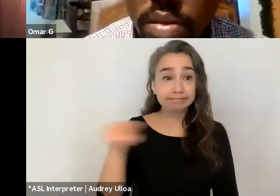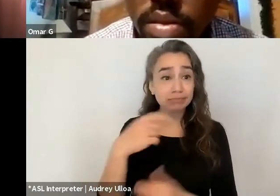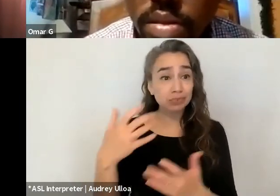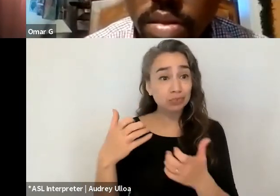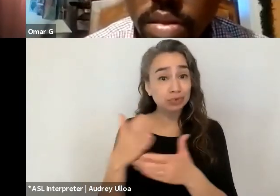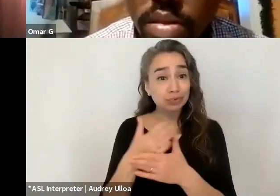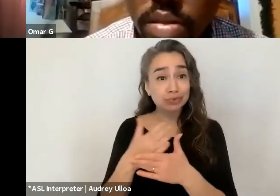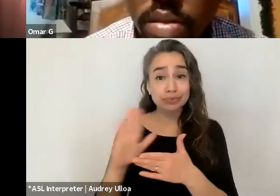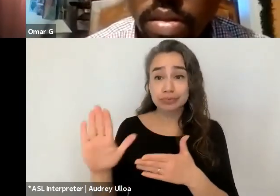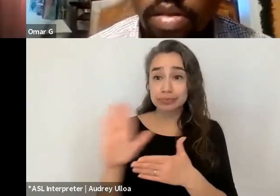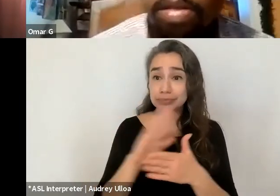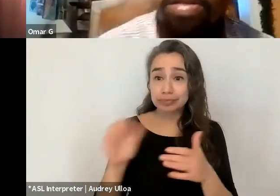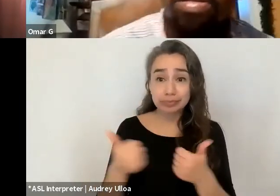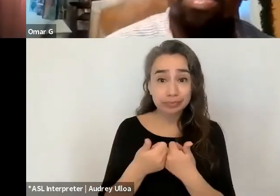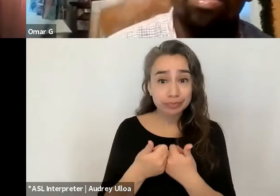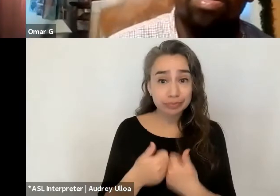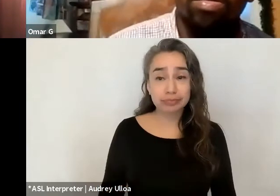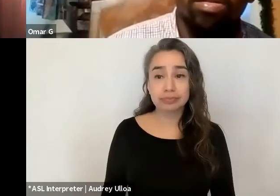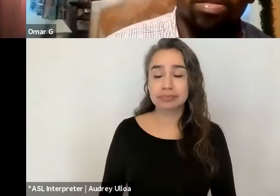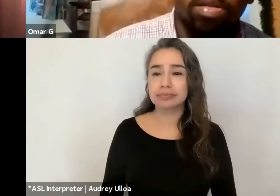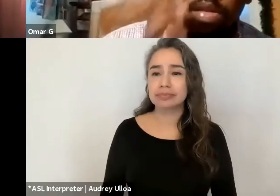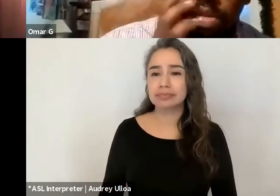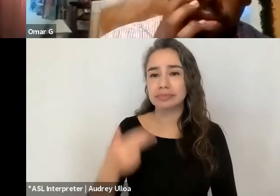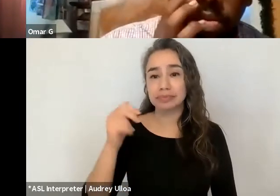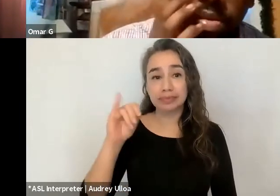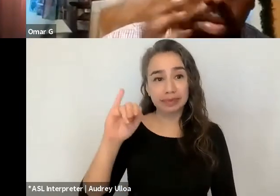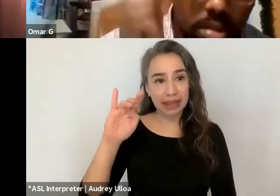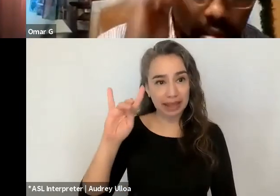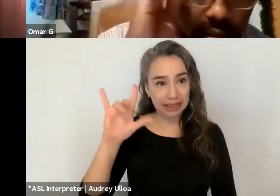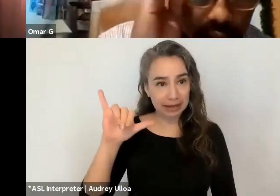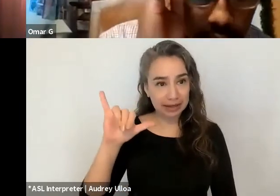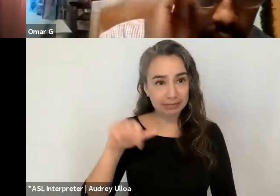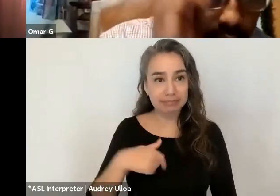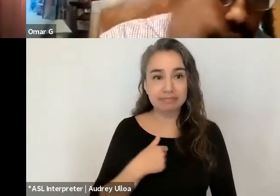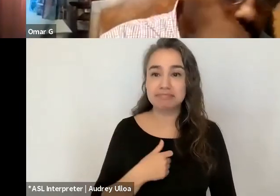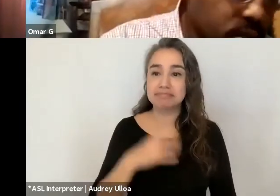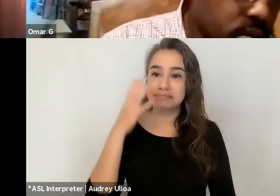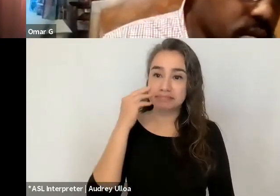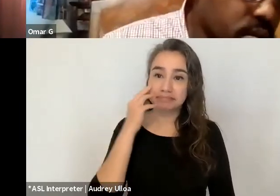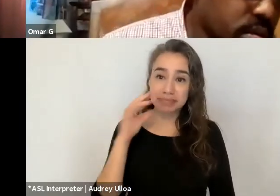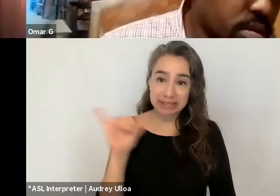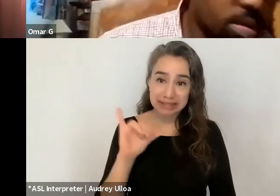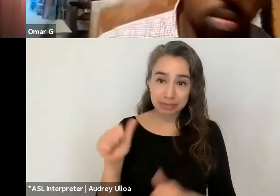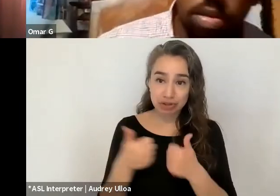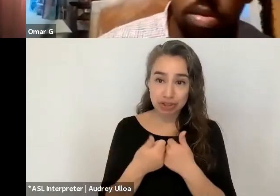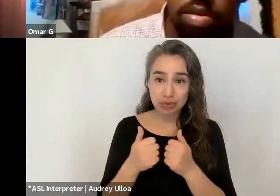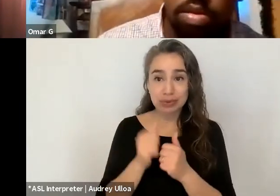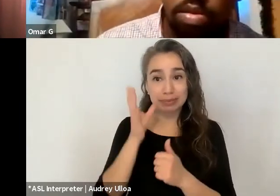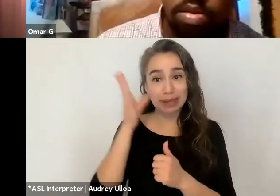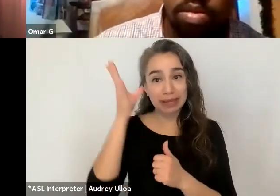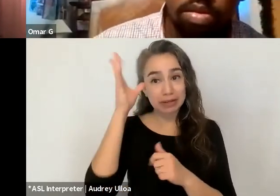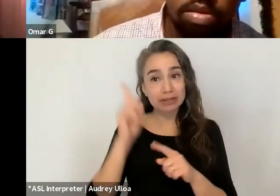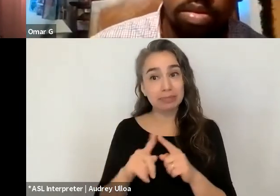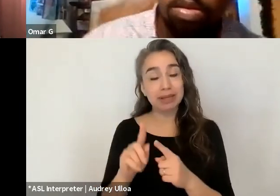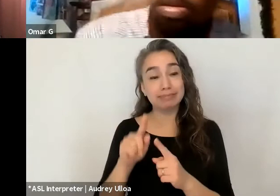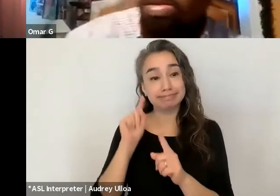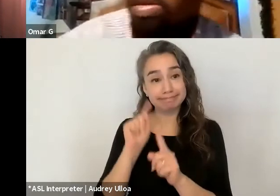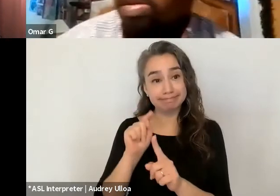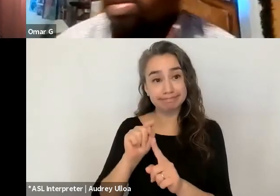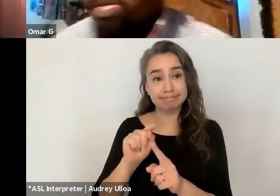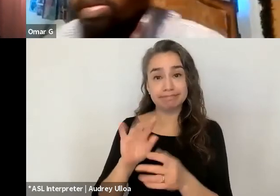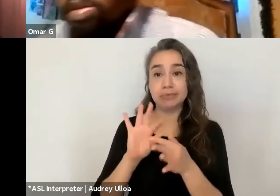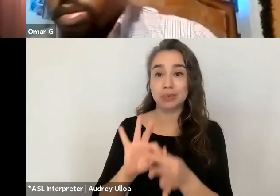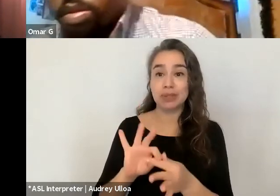challenges? I've experienced a similar challenge with parents, but particularly related to